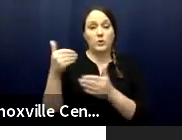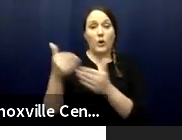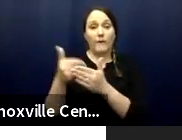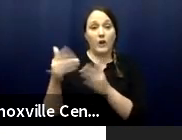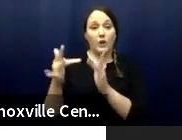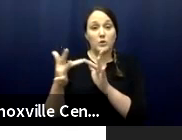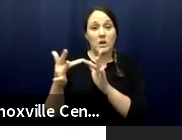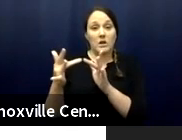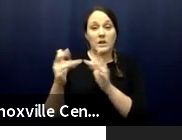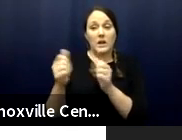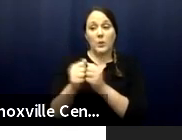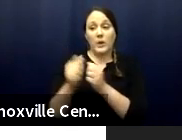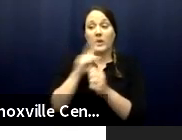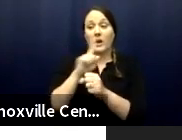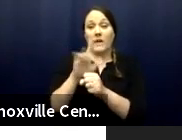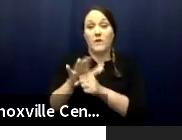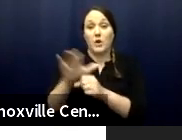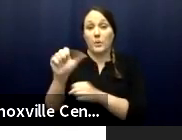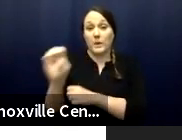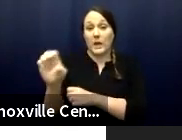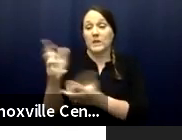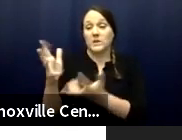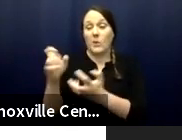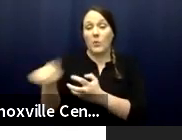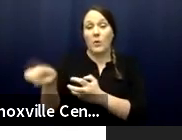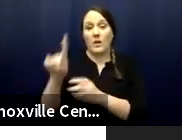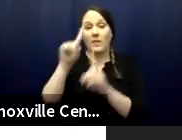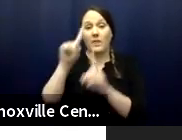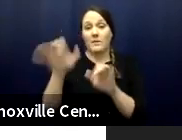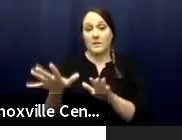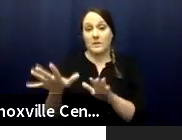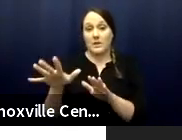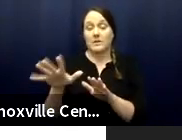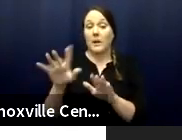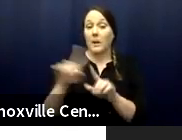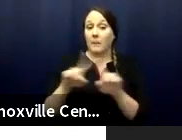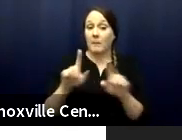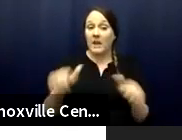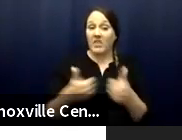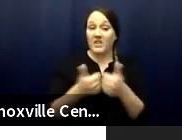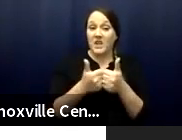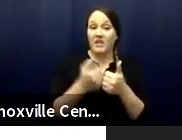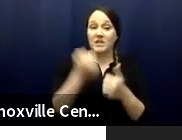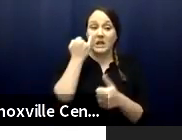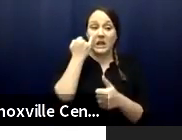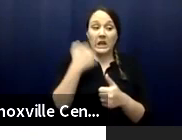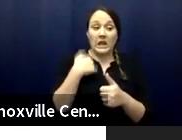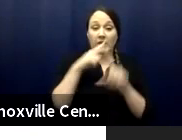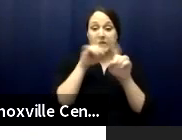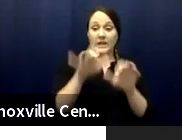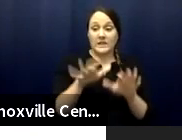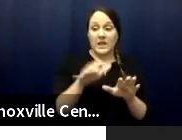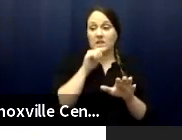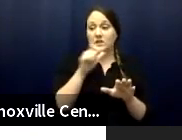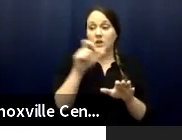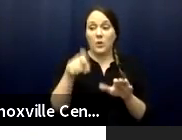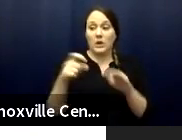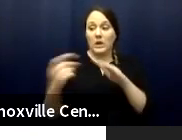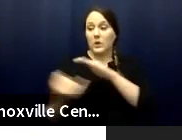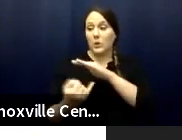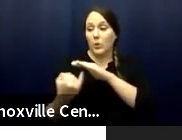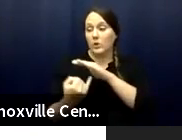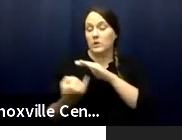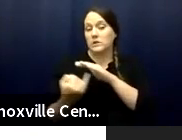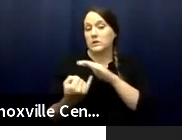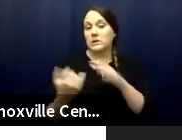confirmed case to be tested. I think the challenge there has been people get this sense that if they get a test, then they don't have to be quarantined, which has